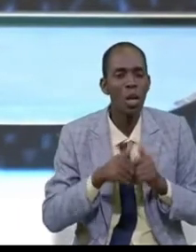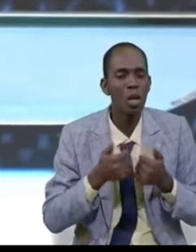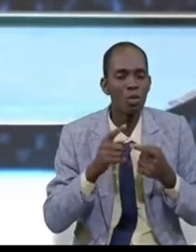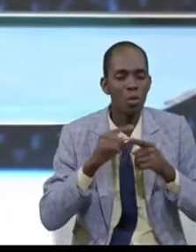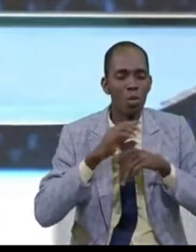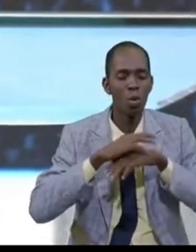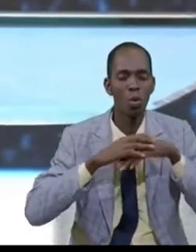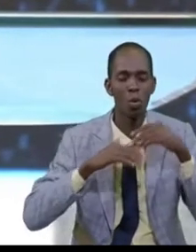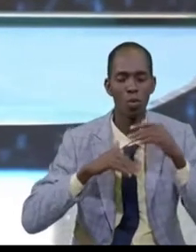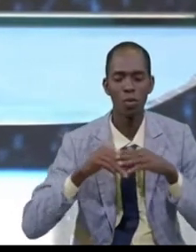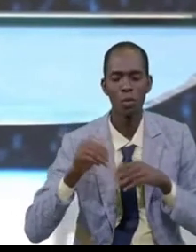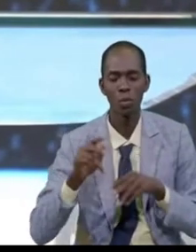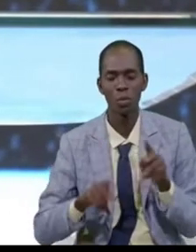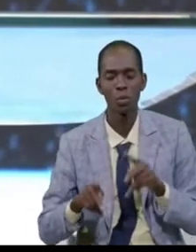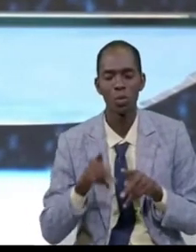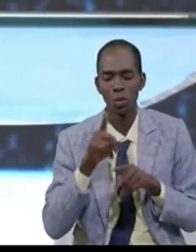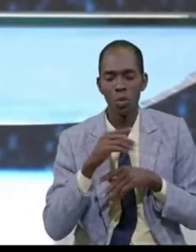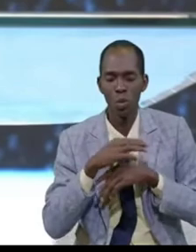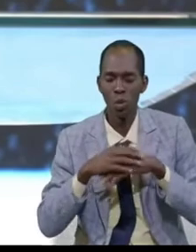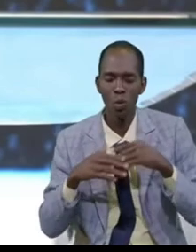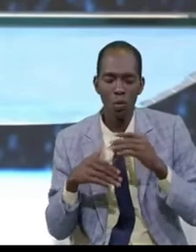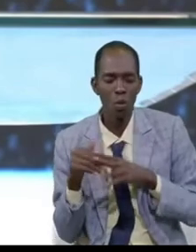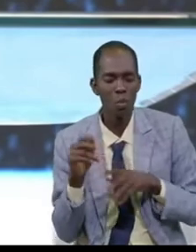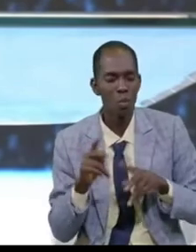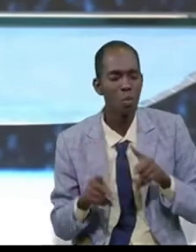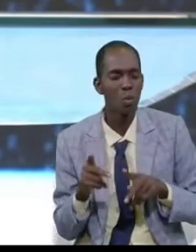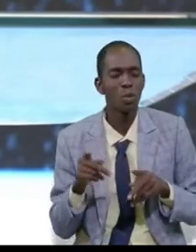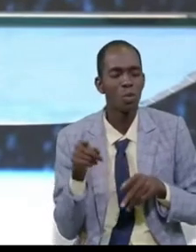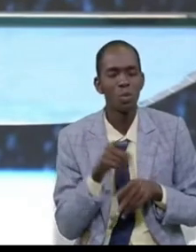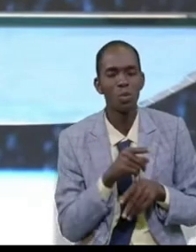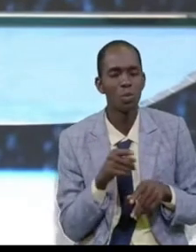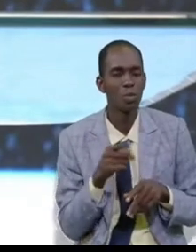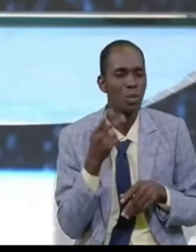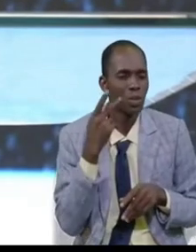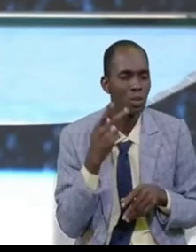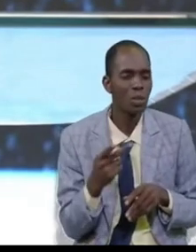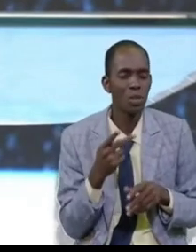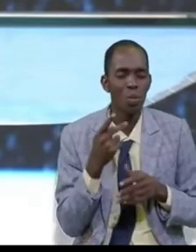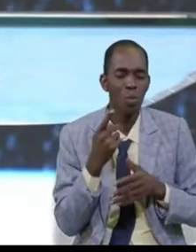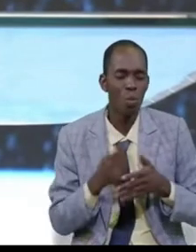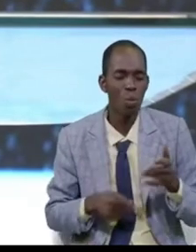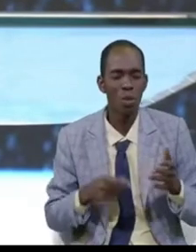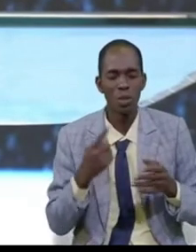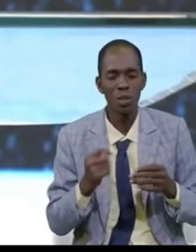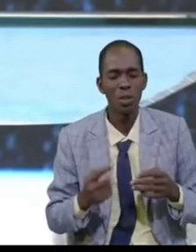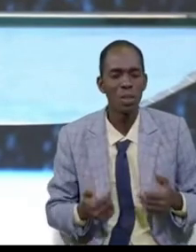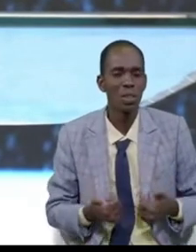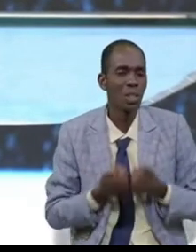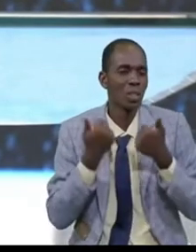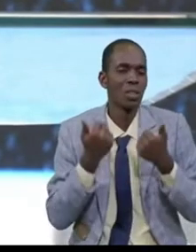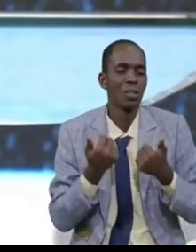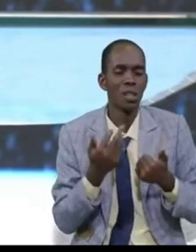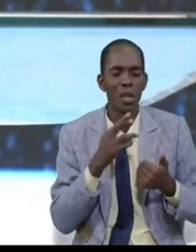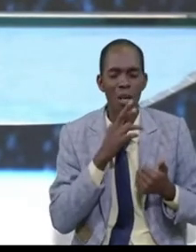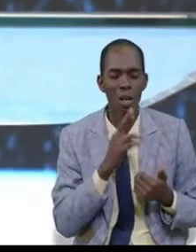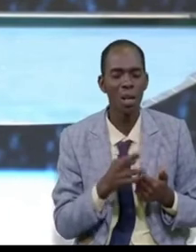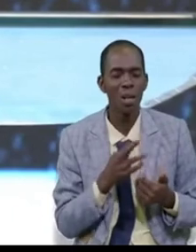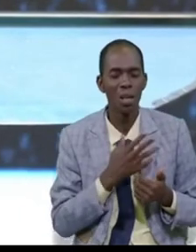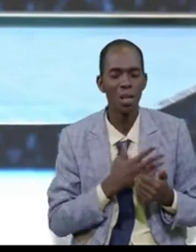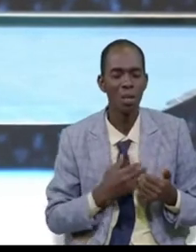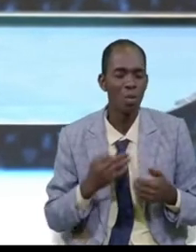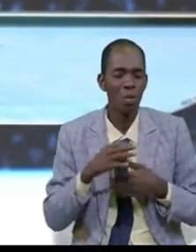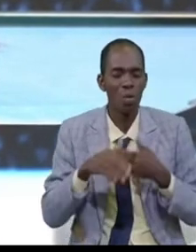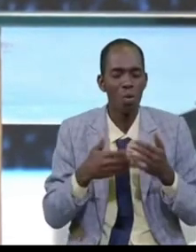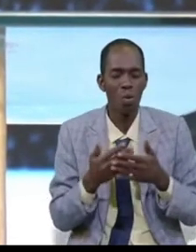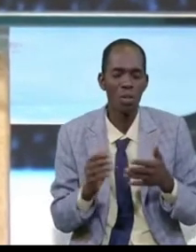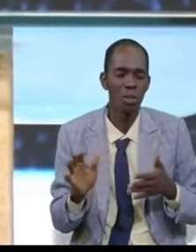comfort them. You come inside their skin. You see what their challenges are and what their difficulties